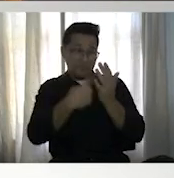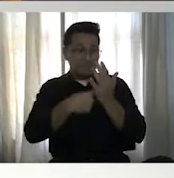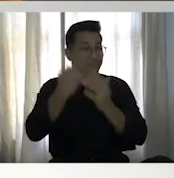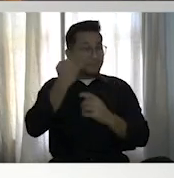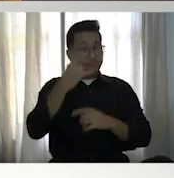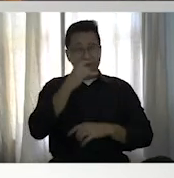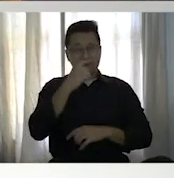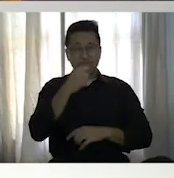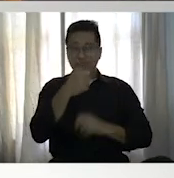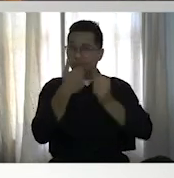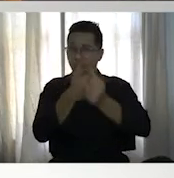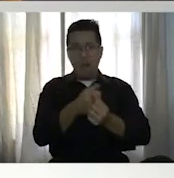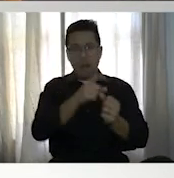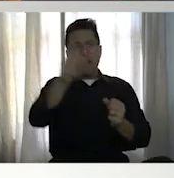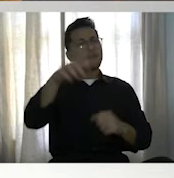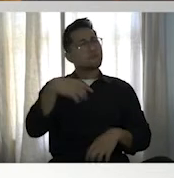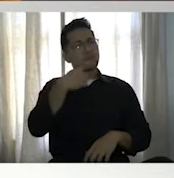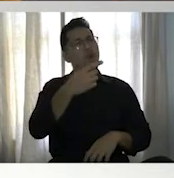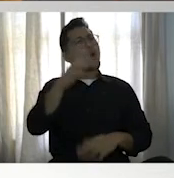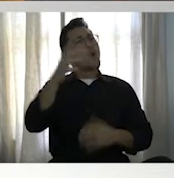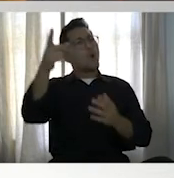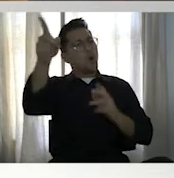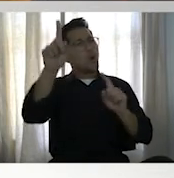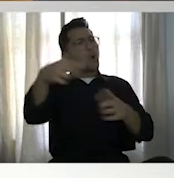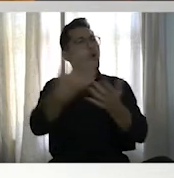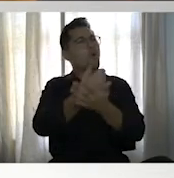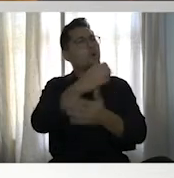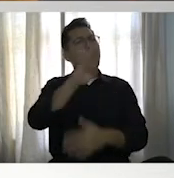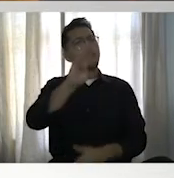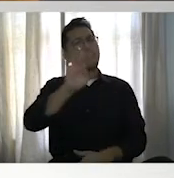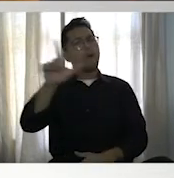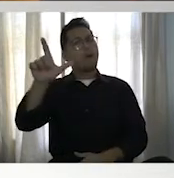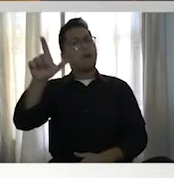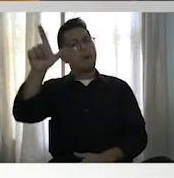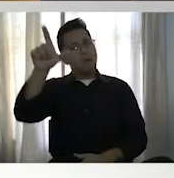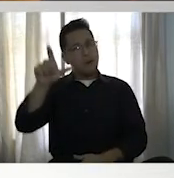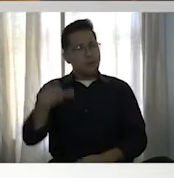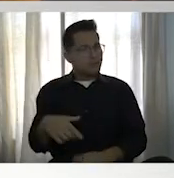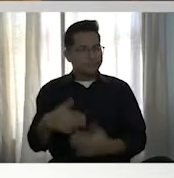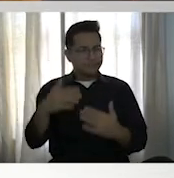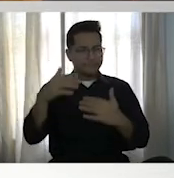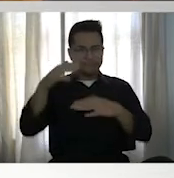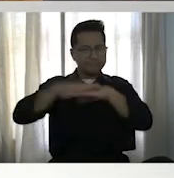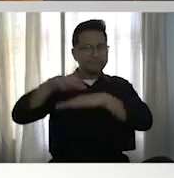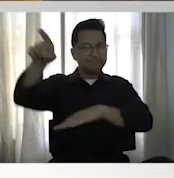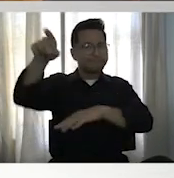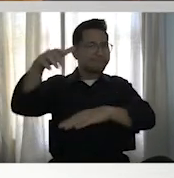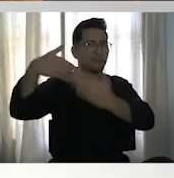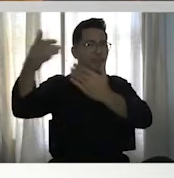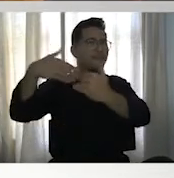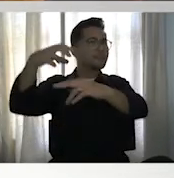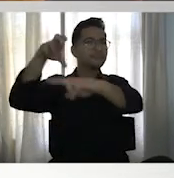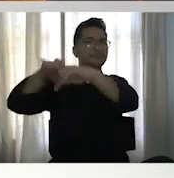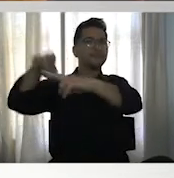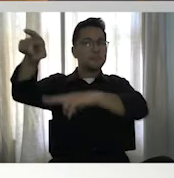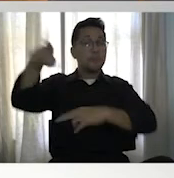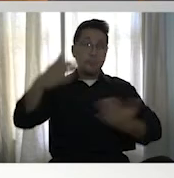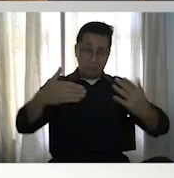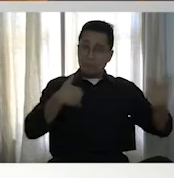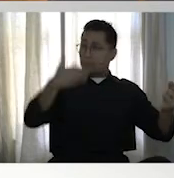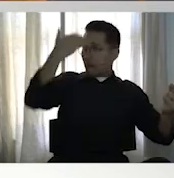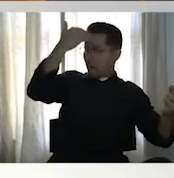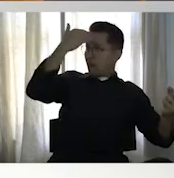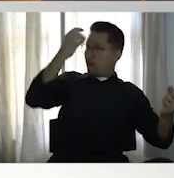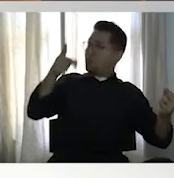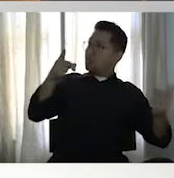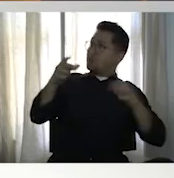not following the directions, and you say, go get the ball over, on the chair. They may understand what you're